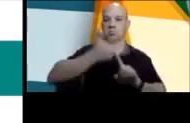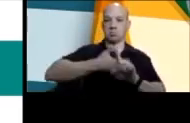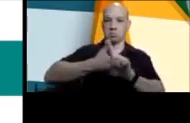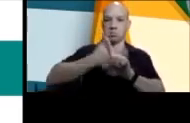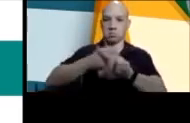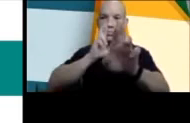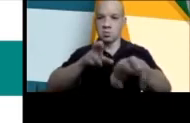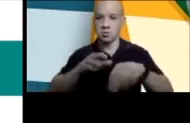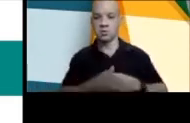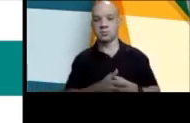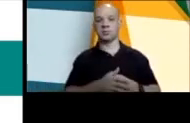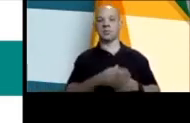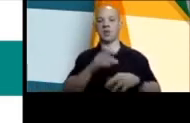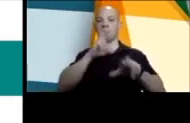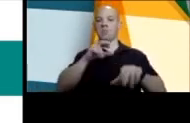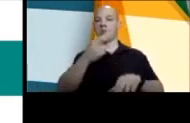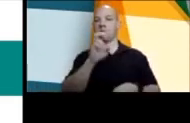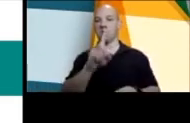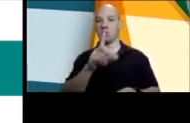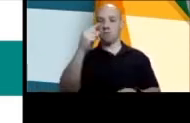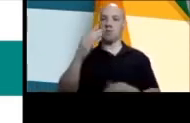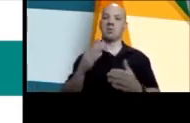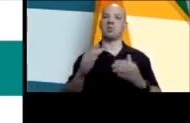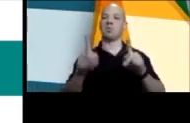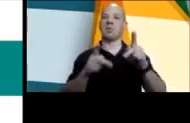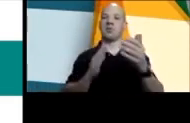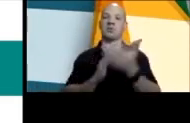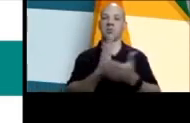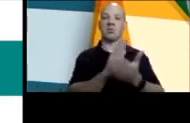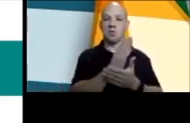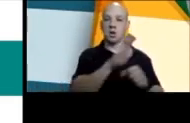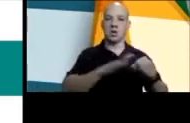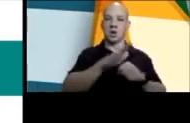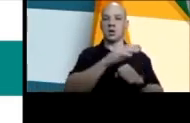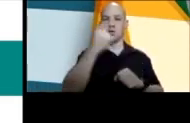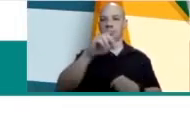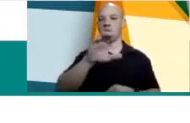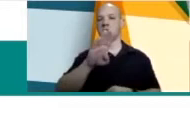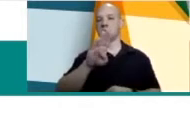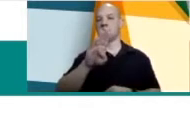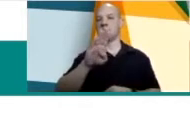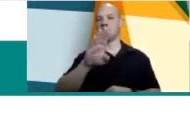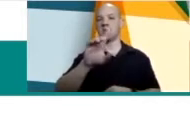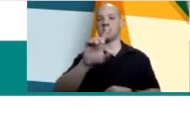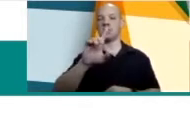reporting, and report to HUD for civil rights compliance areas for CDBG-DR.